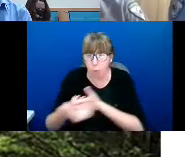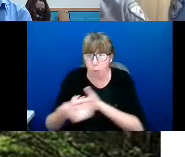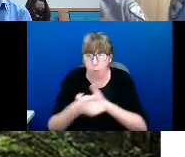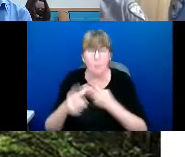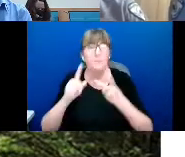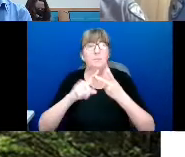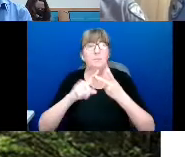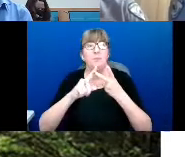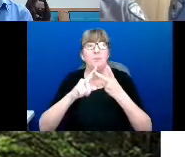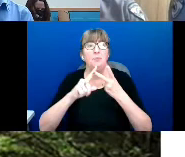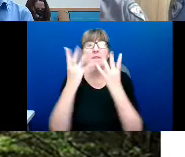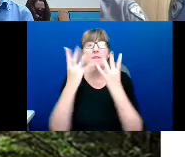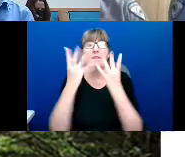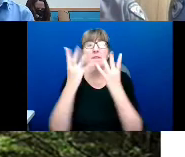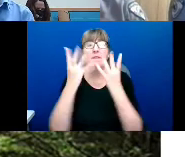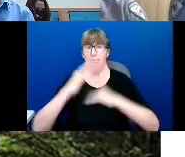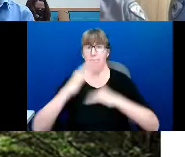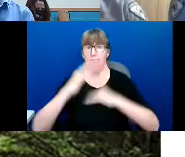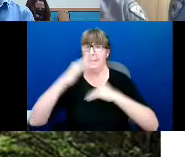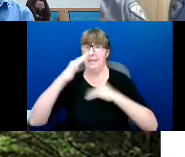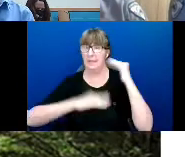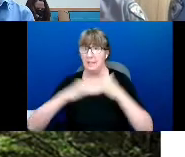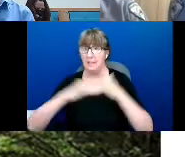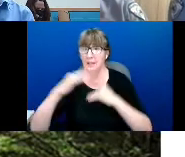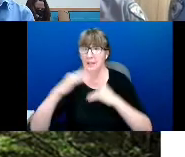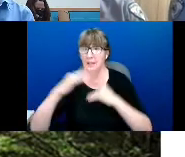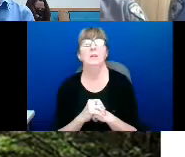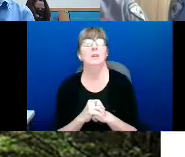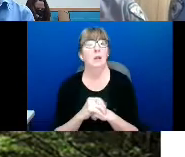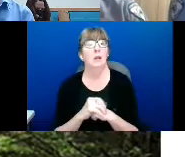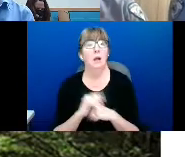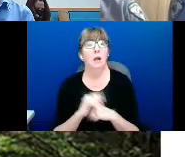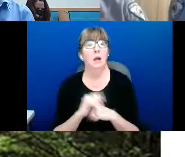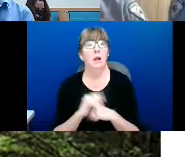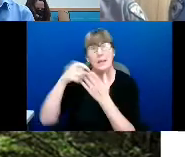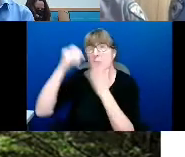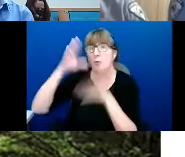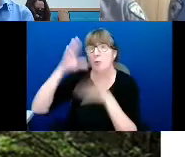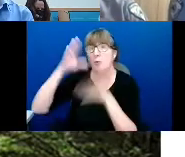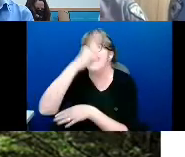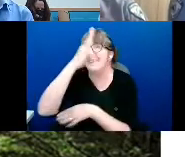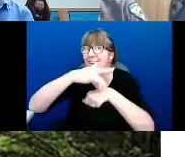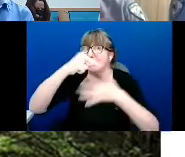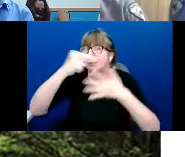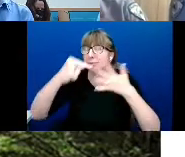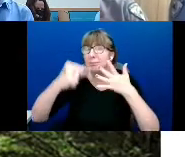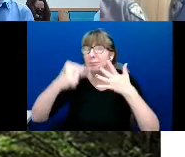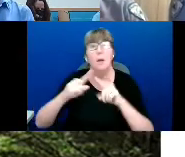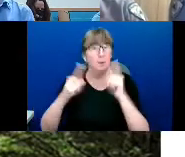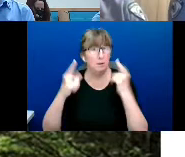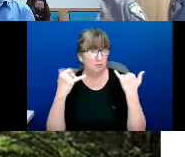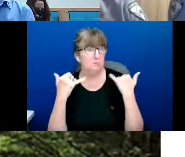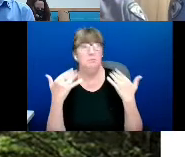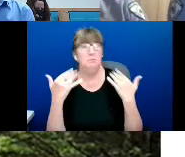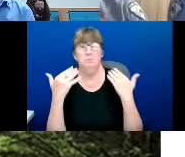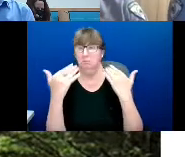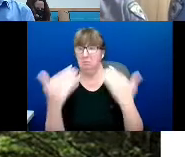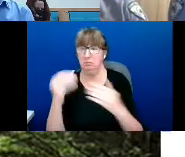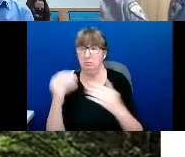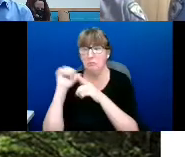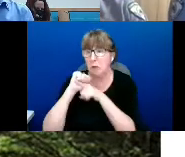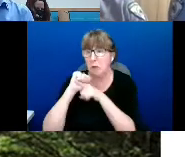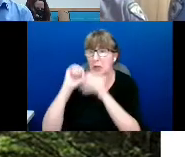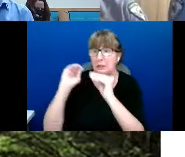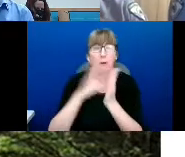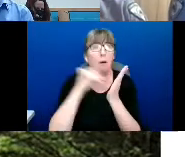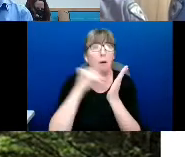They did several, we did fencing, both decorative and security fencing. Some of